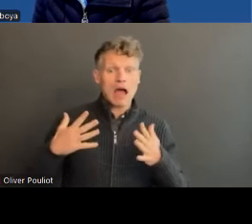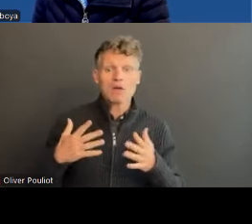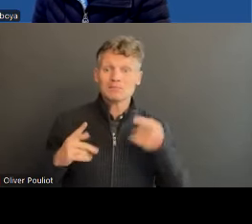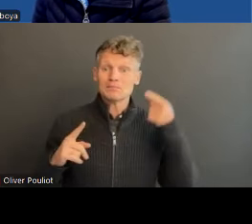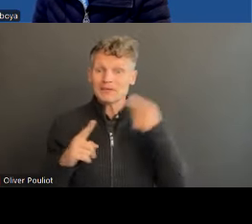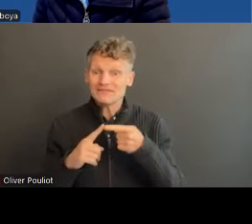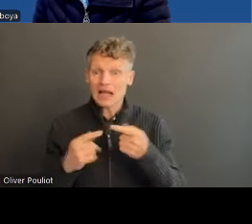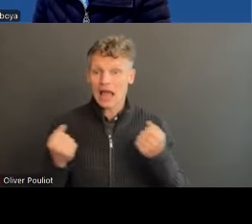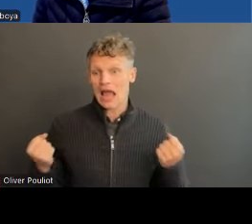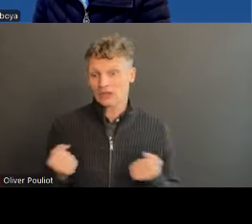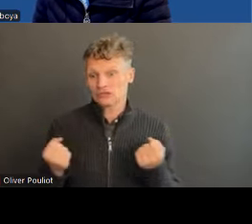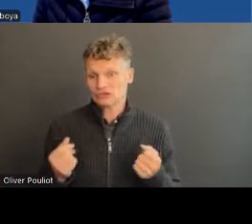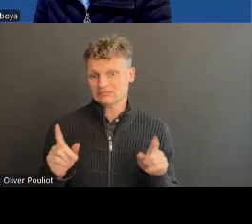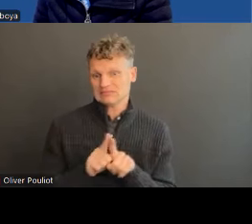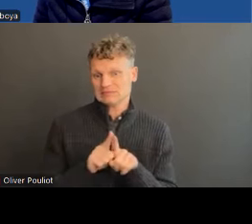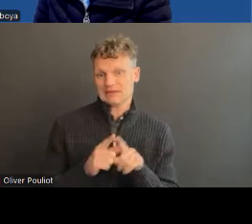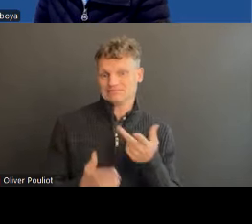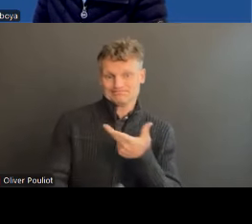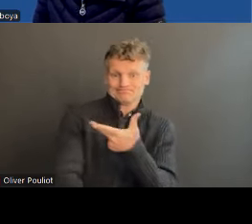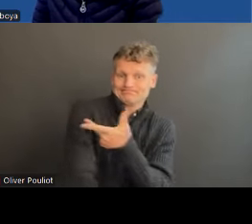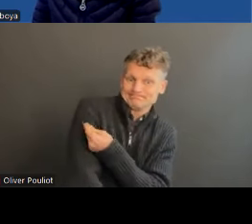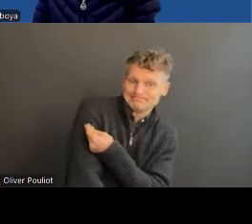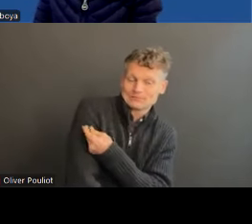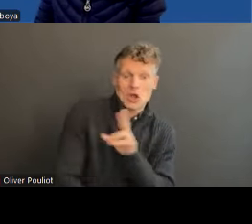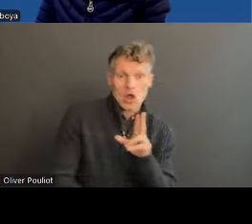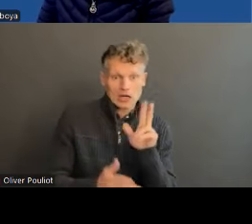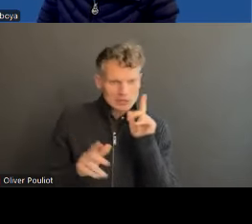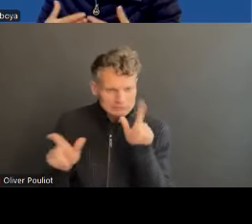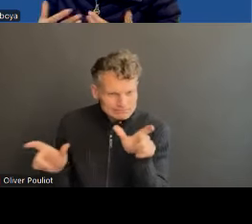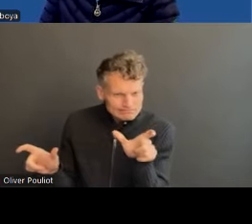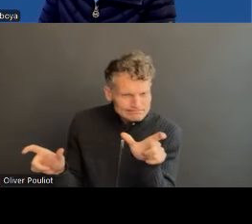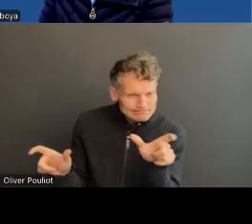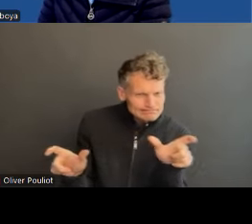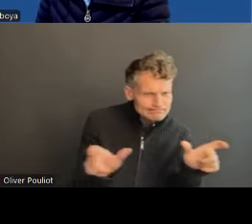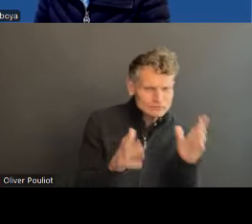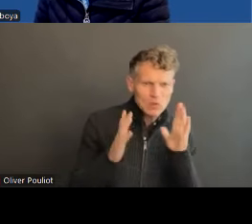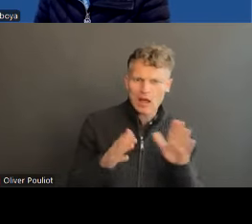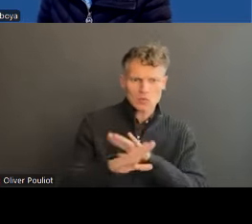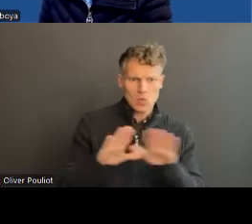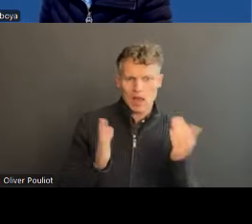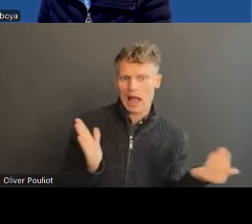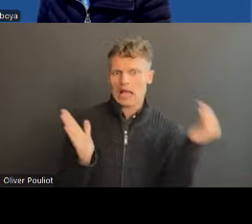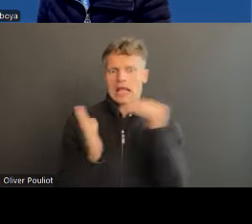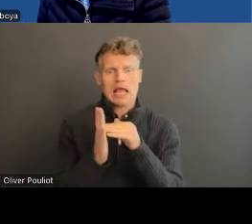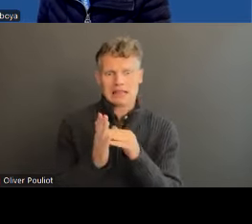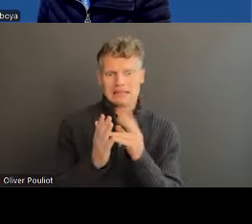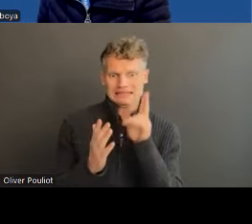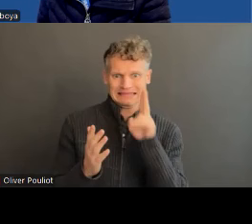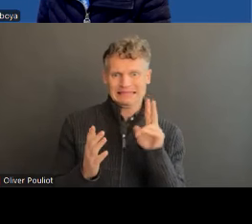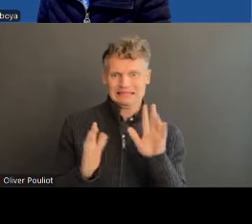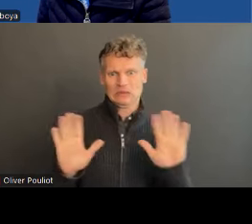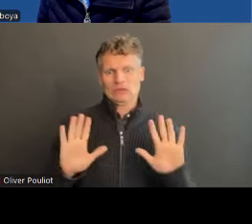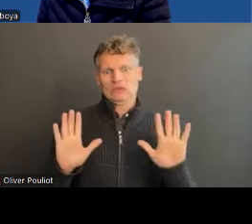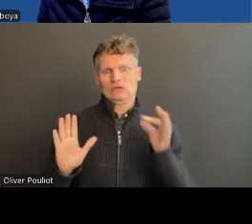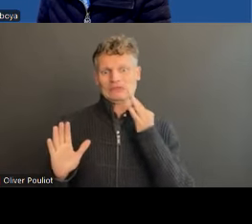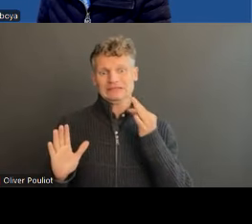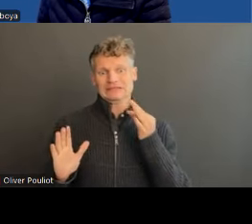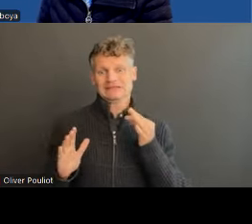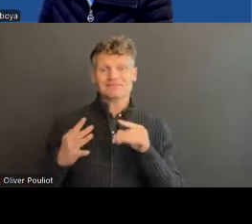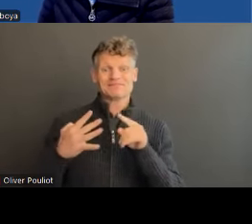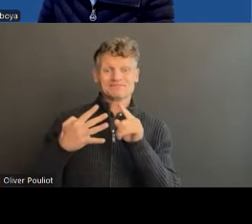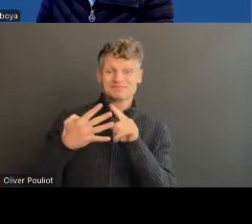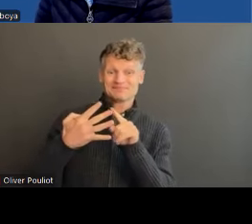and strengthen surveillance to detect any reemergence and respond immediately to those risks. And the